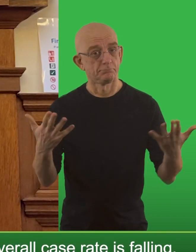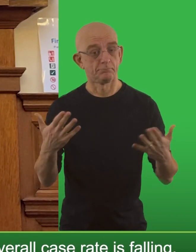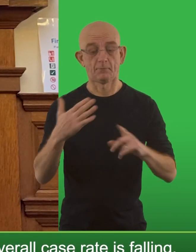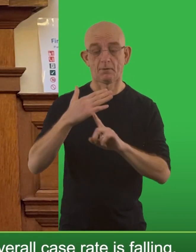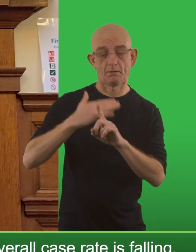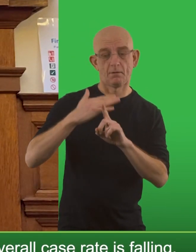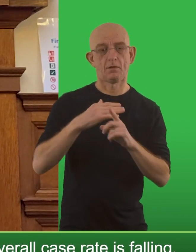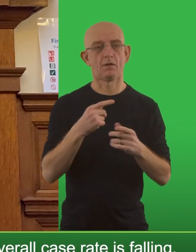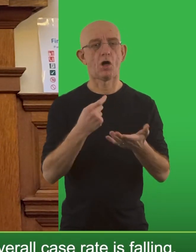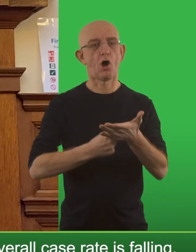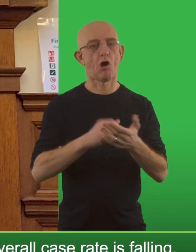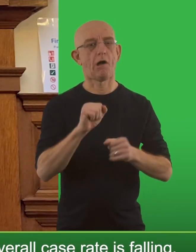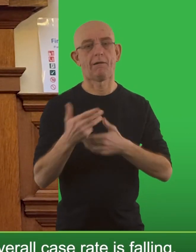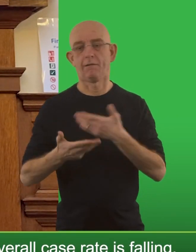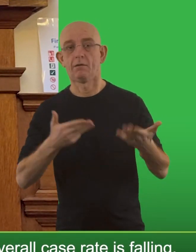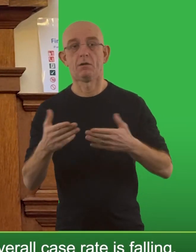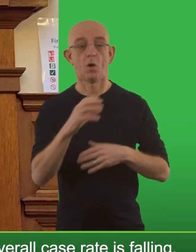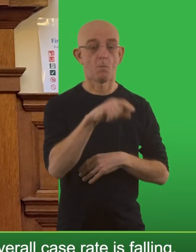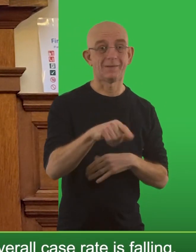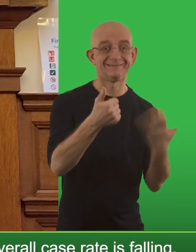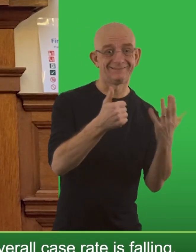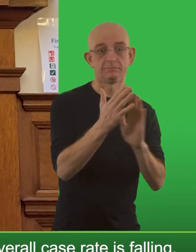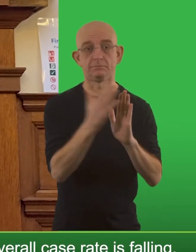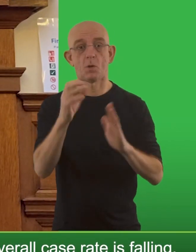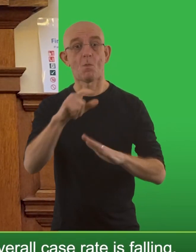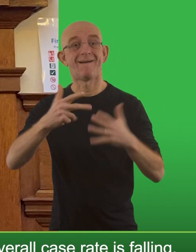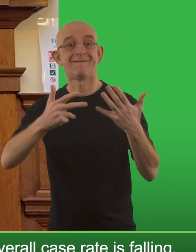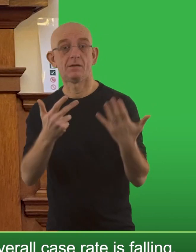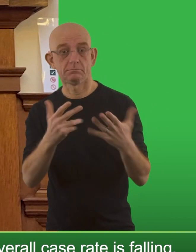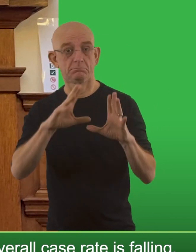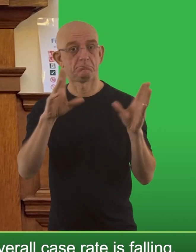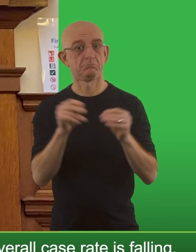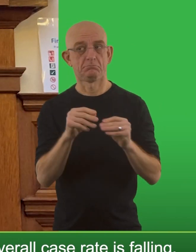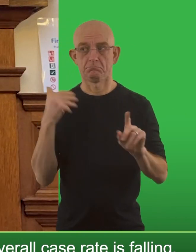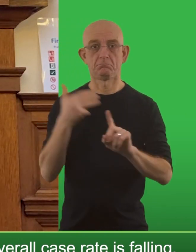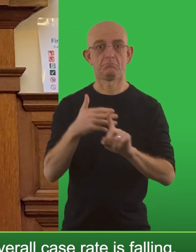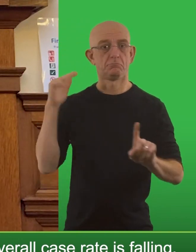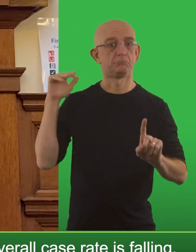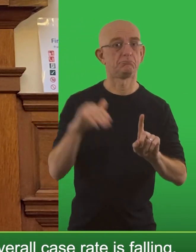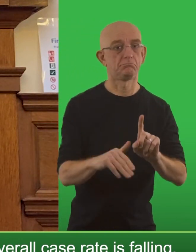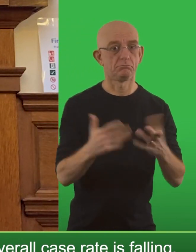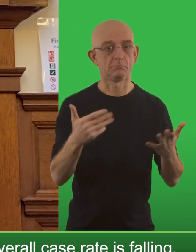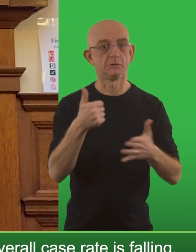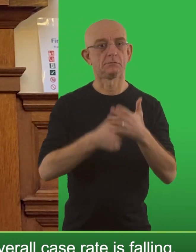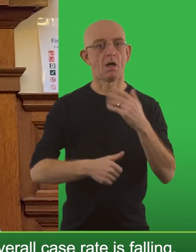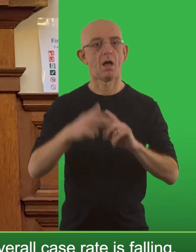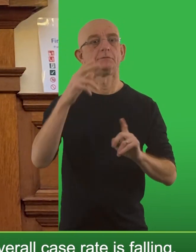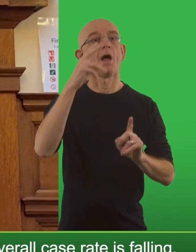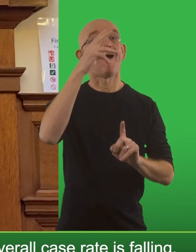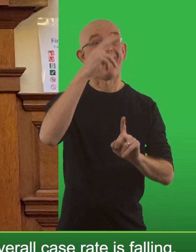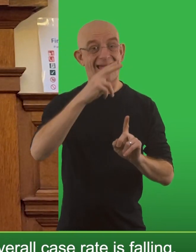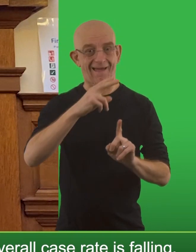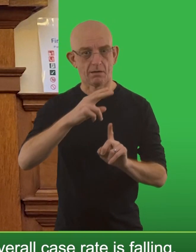So R is currently between 0.6 and 0.8. The overall case rate is falling, beginning to settle. So the